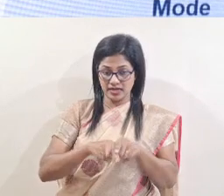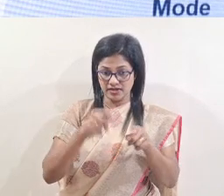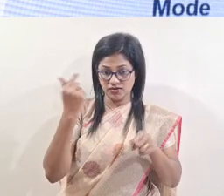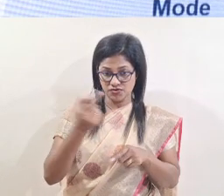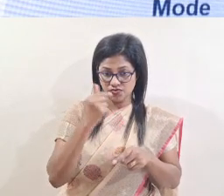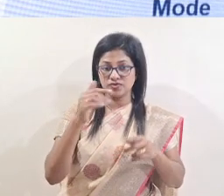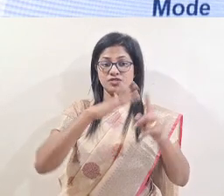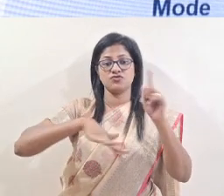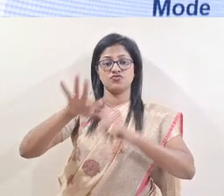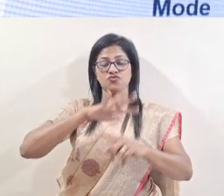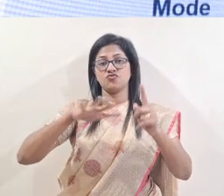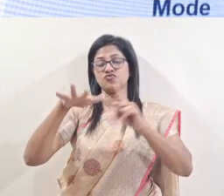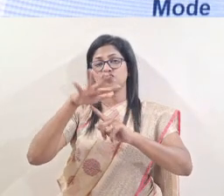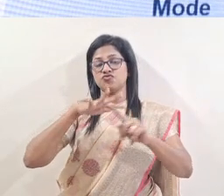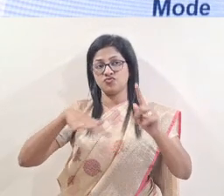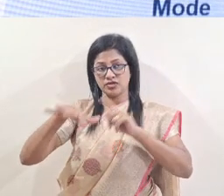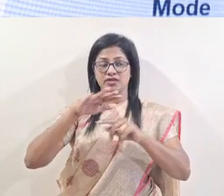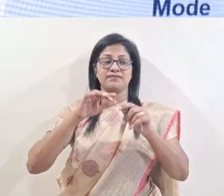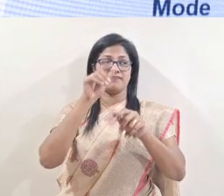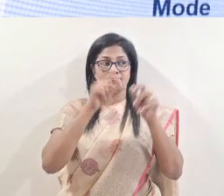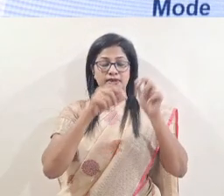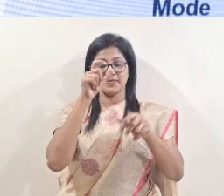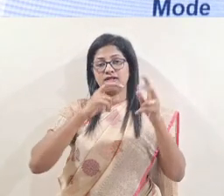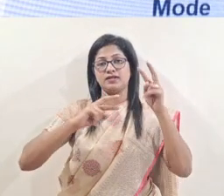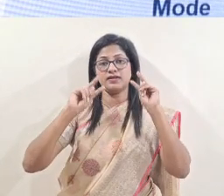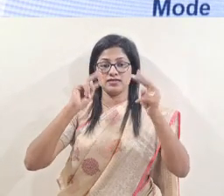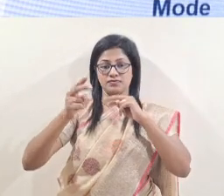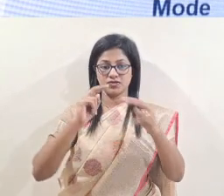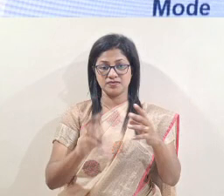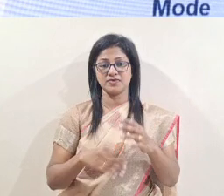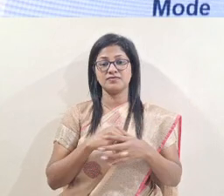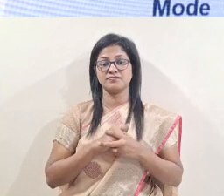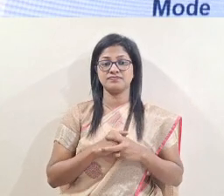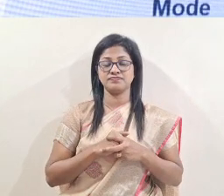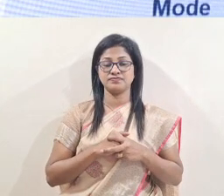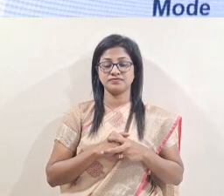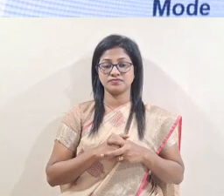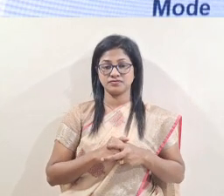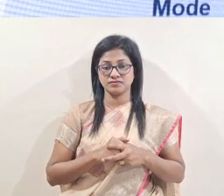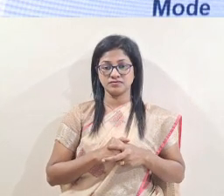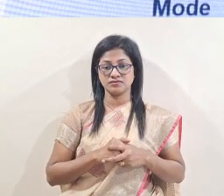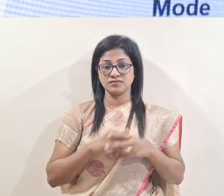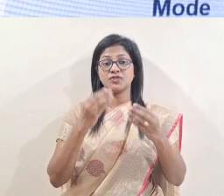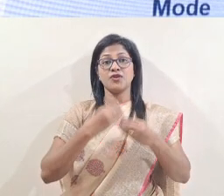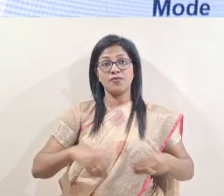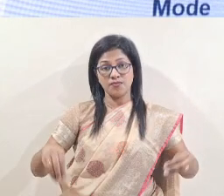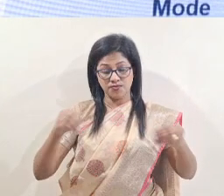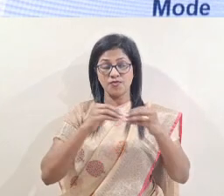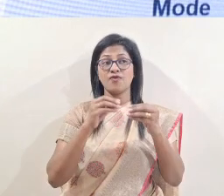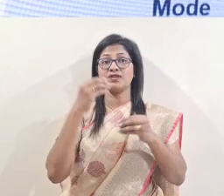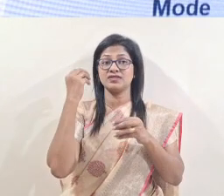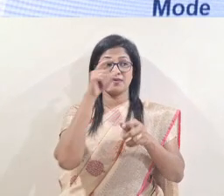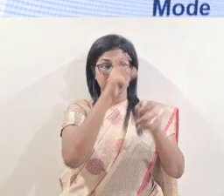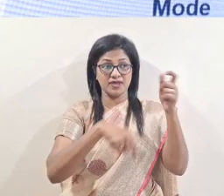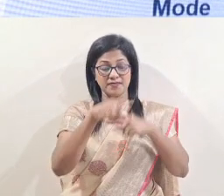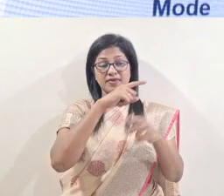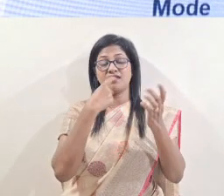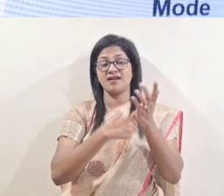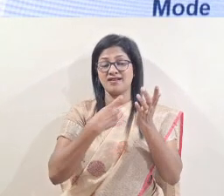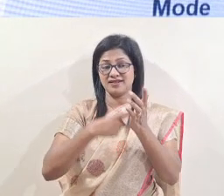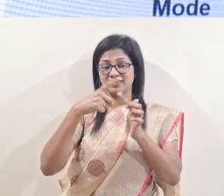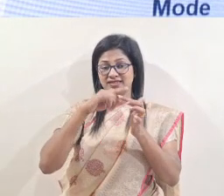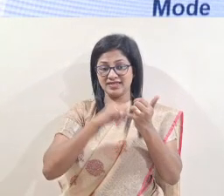respondents. Now for this study, we'll be looking into the perception of the stakeholders on the RRTS.